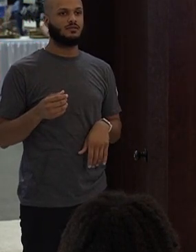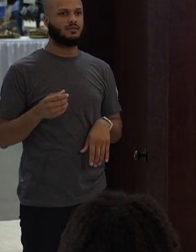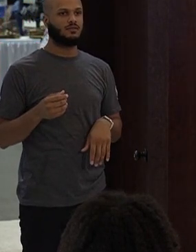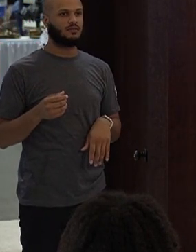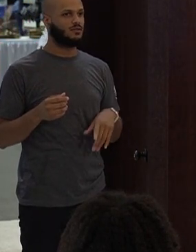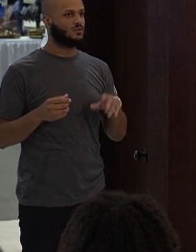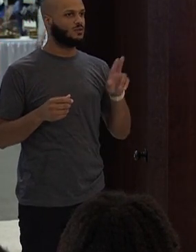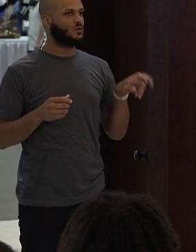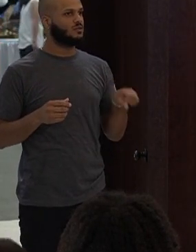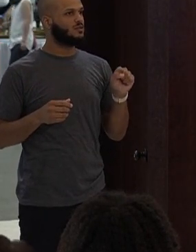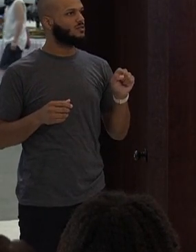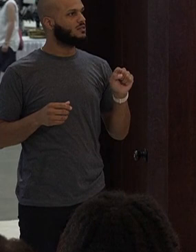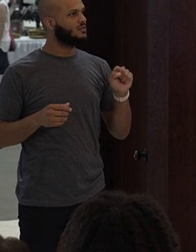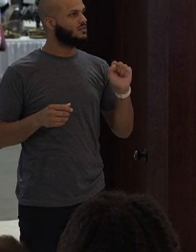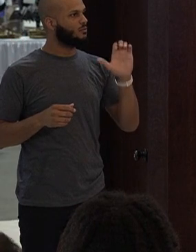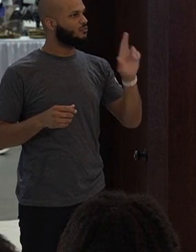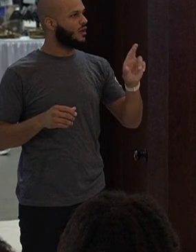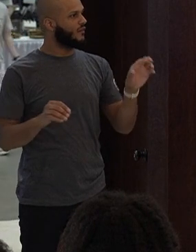U.S. Copyright Office.